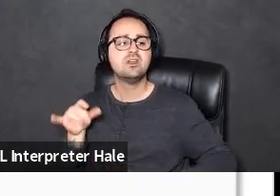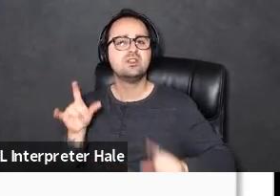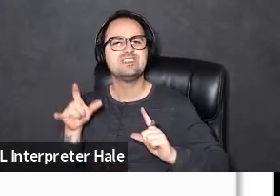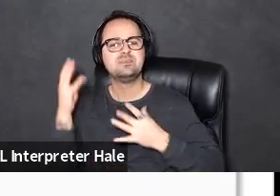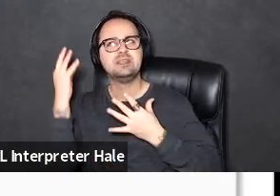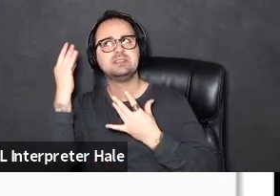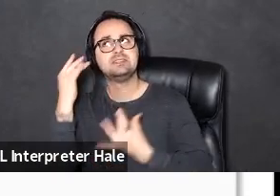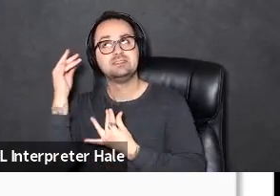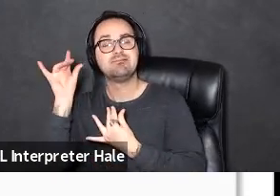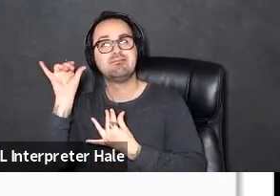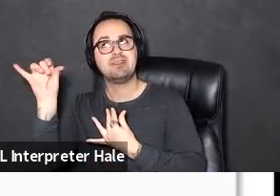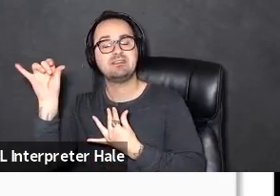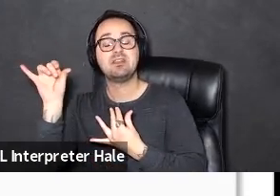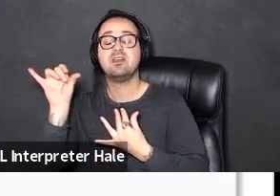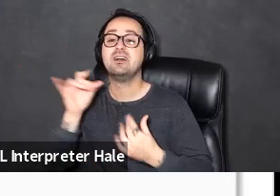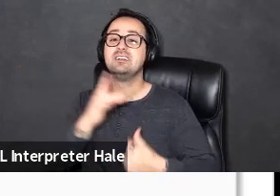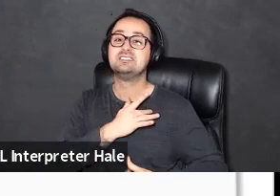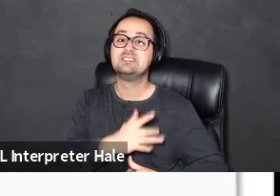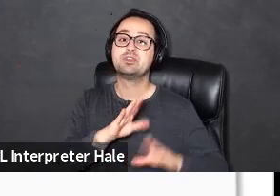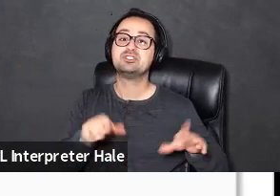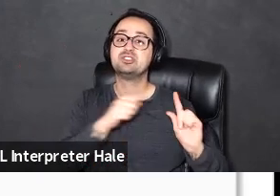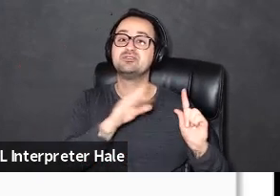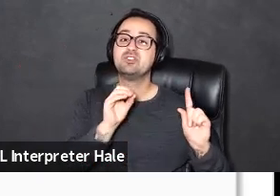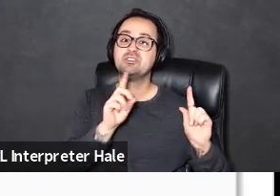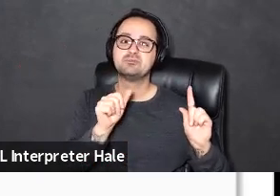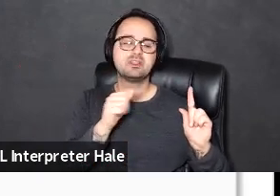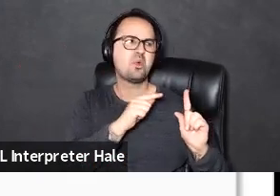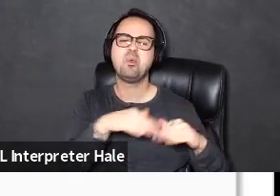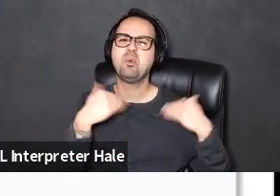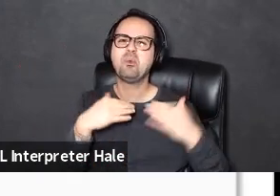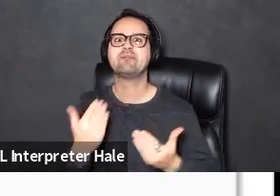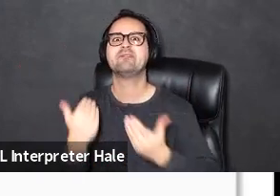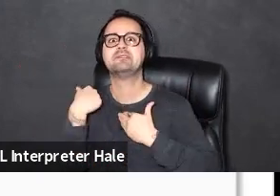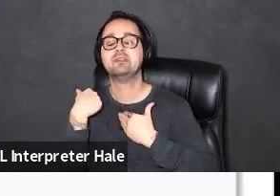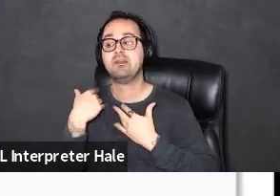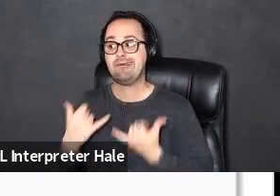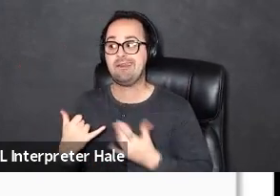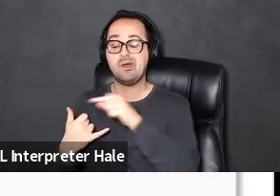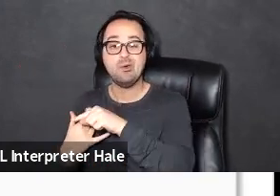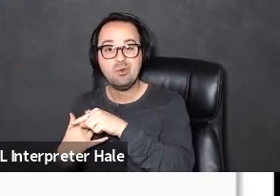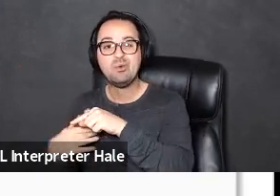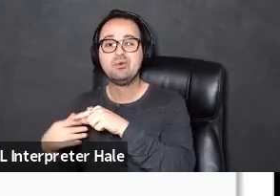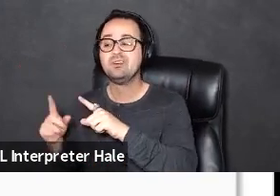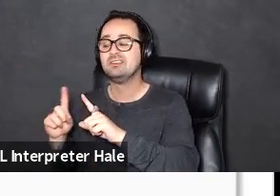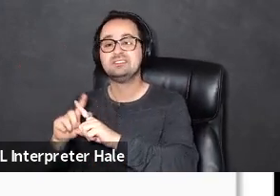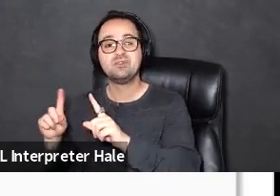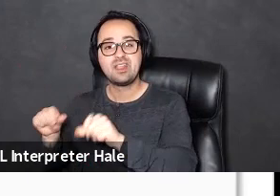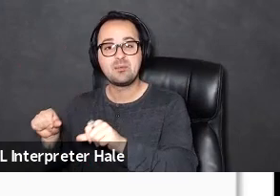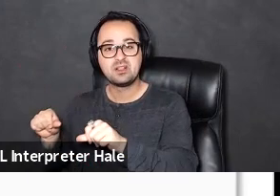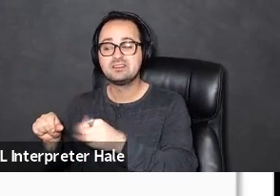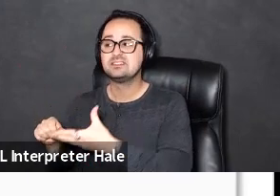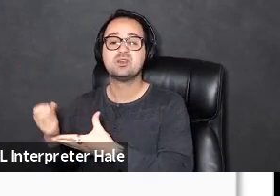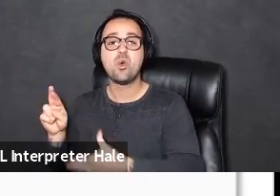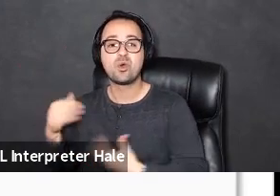thinking that. And when it's a typical child, that's a lot to deal with. But now when we're talking about a child who's differently abled or has